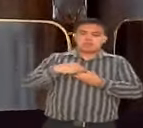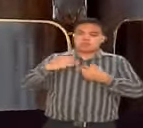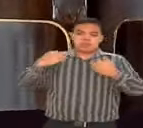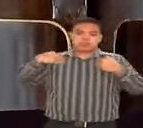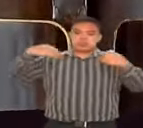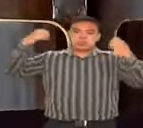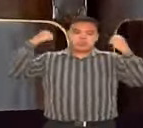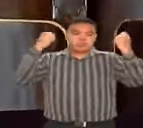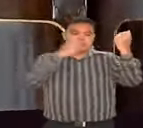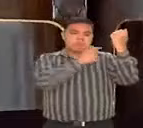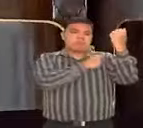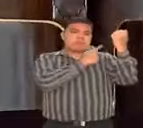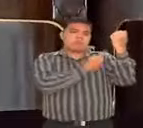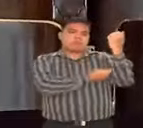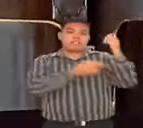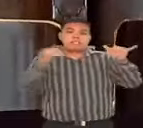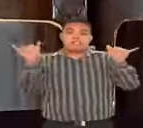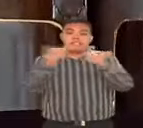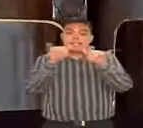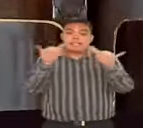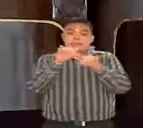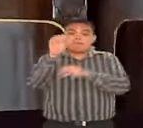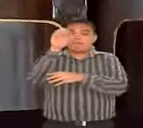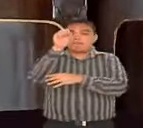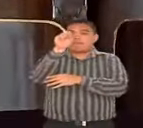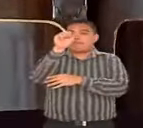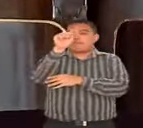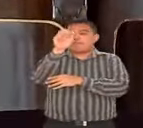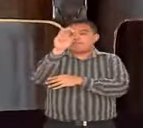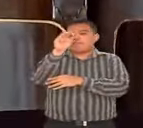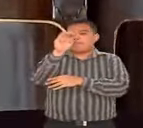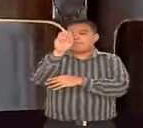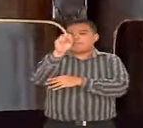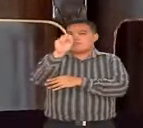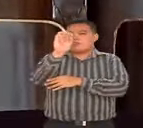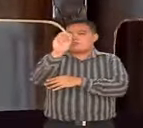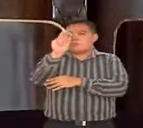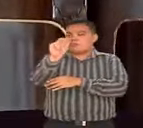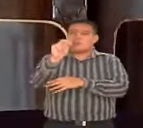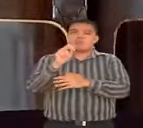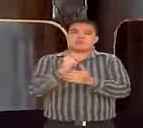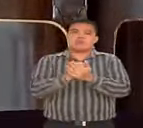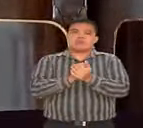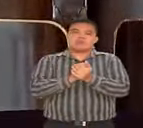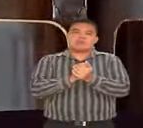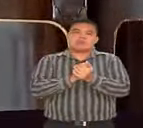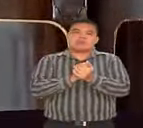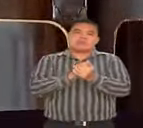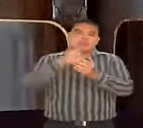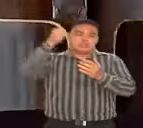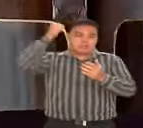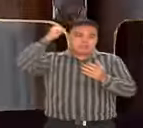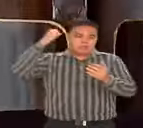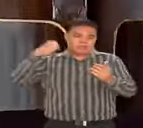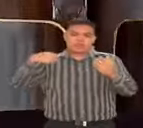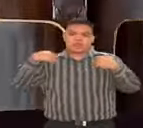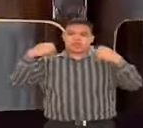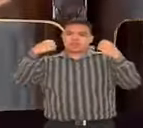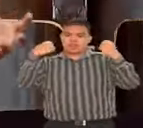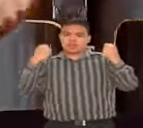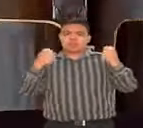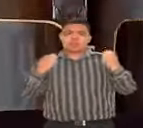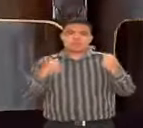they would be. Samson, if you notice the story, also he's here in the Judges. The Bible says, and the Spirit of the Lord came upon Samson, and